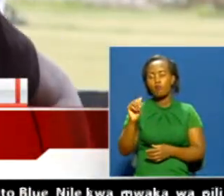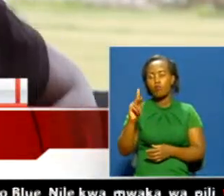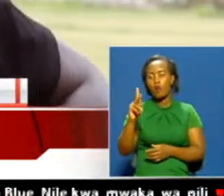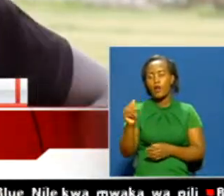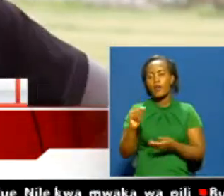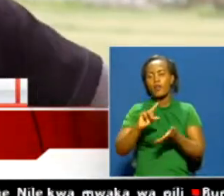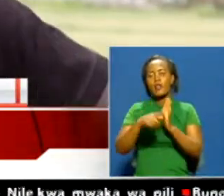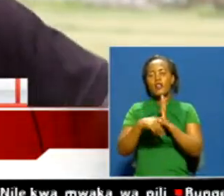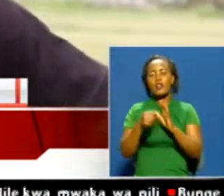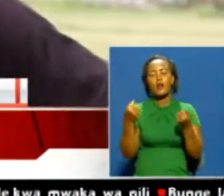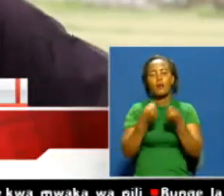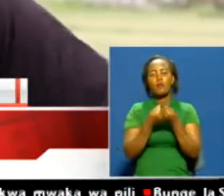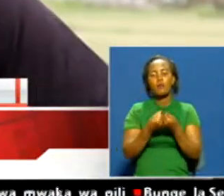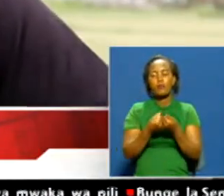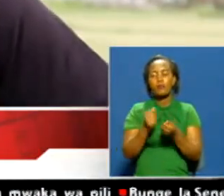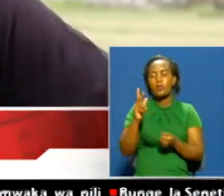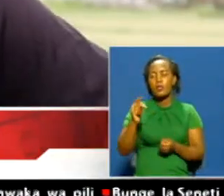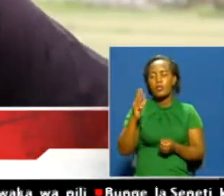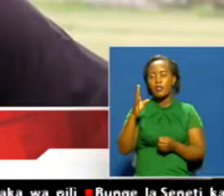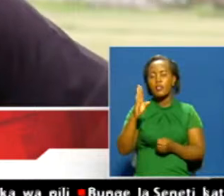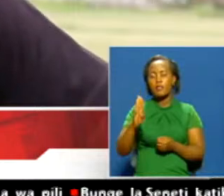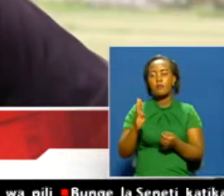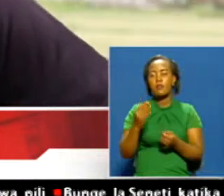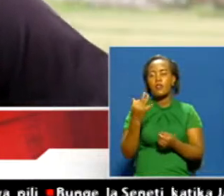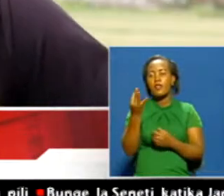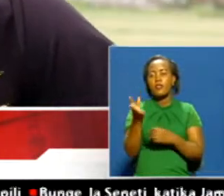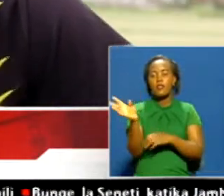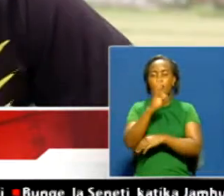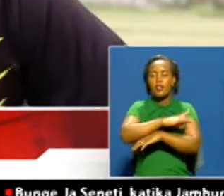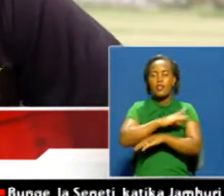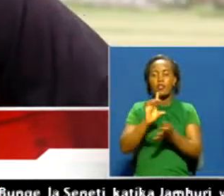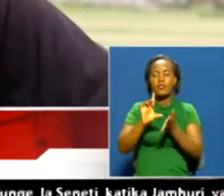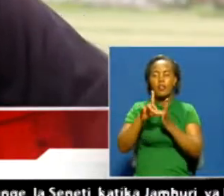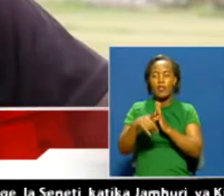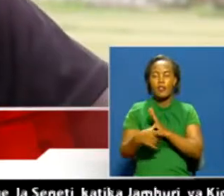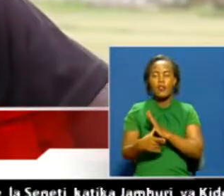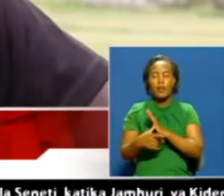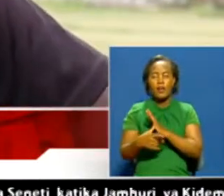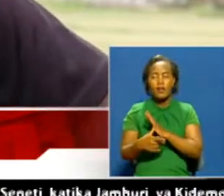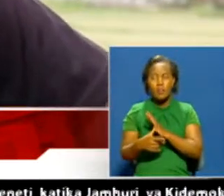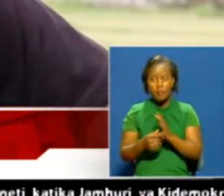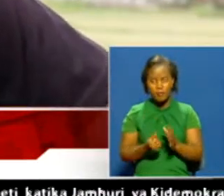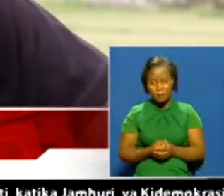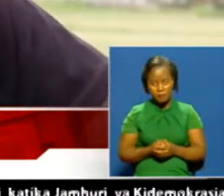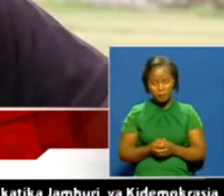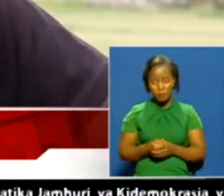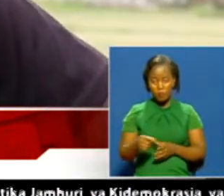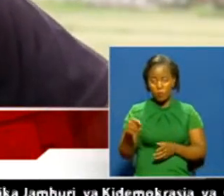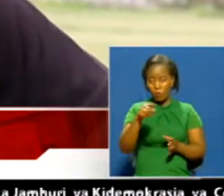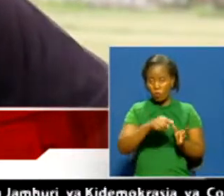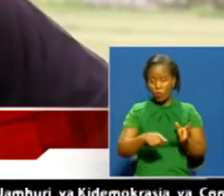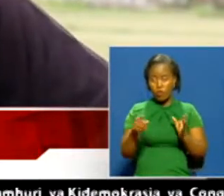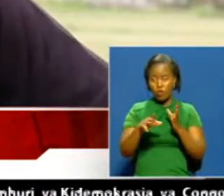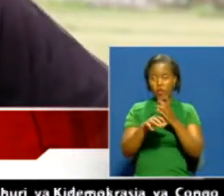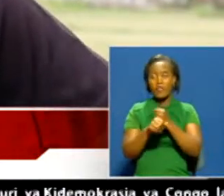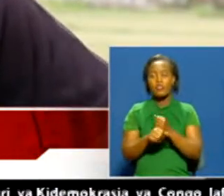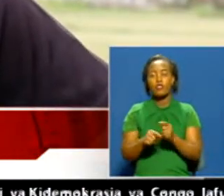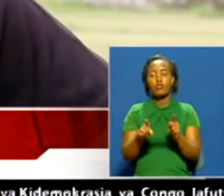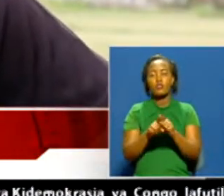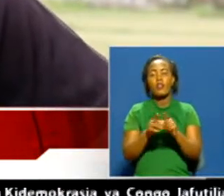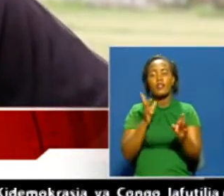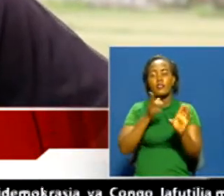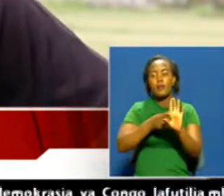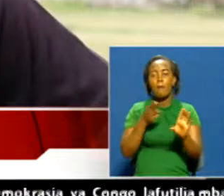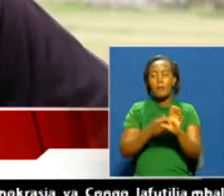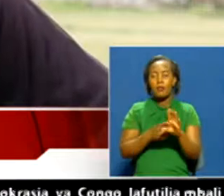KCB siku 3 baadaye kwenye mechi za ligi kuu. In organization and keeping the players' fitness